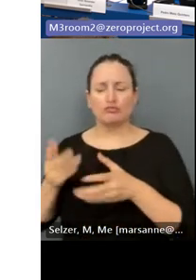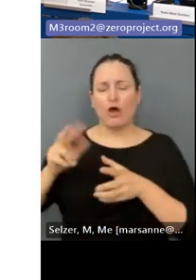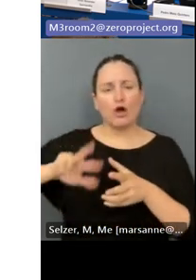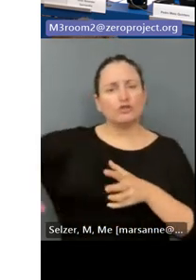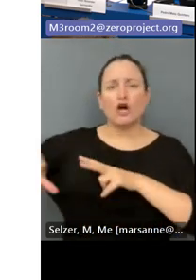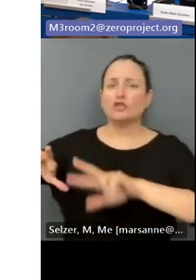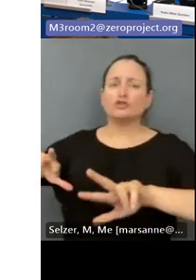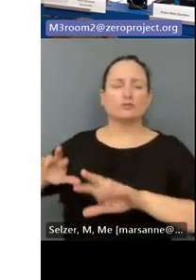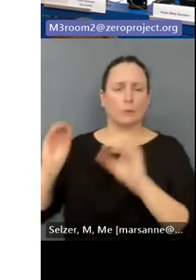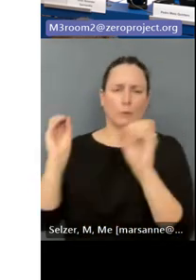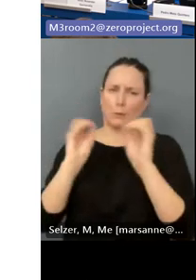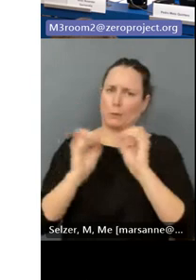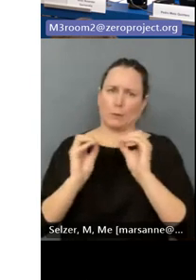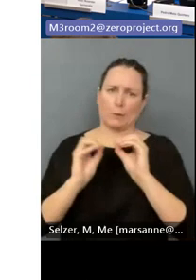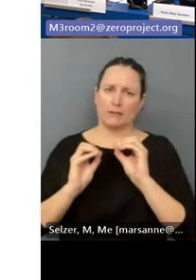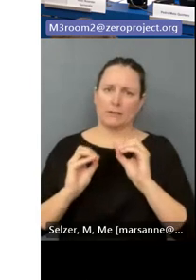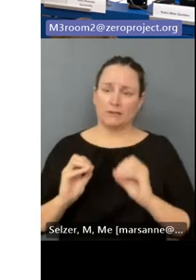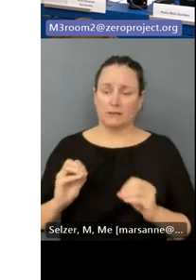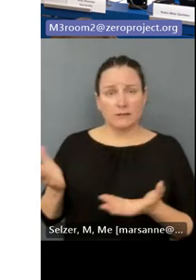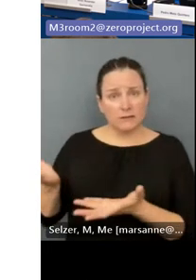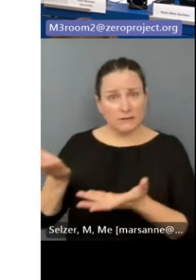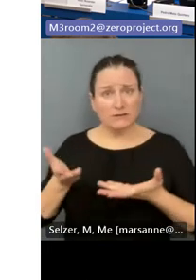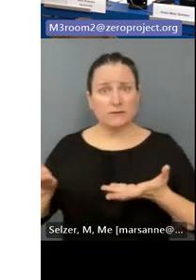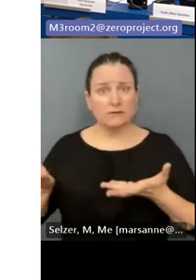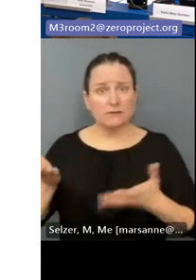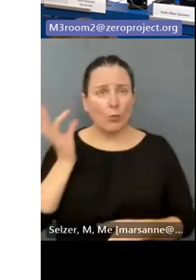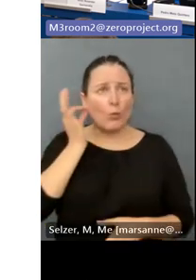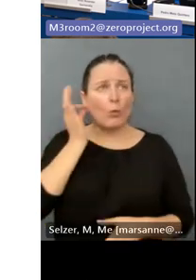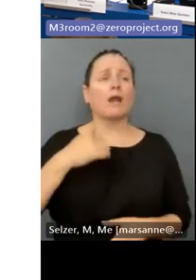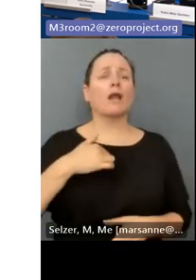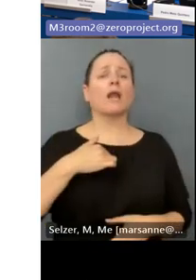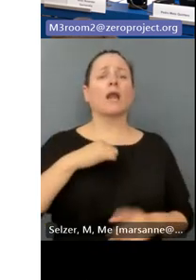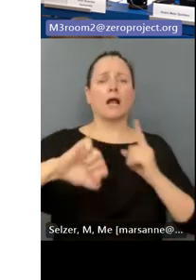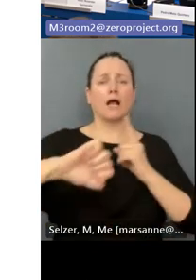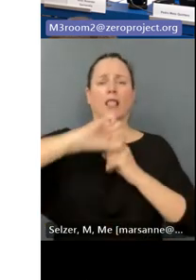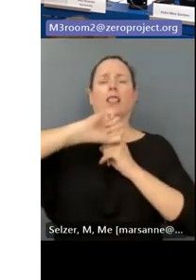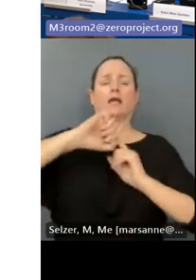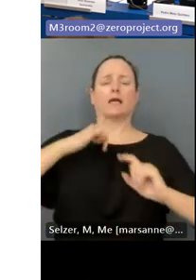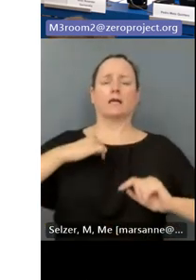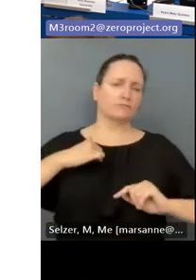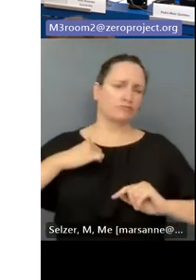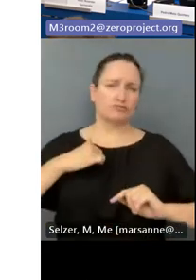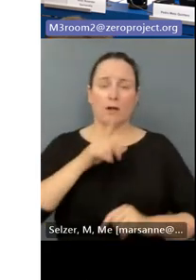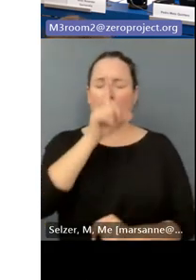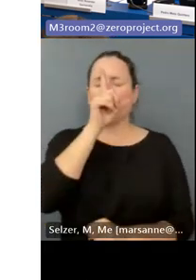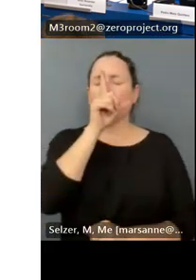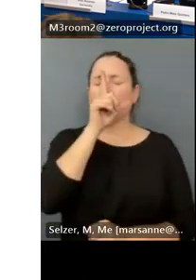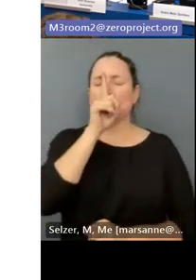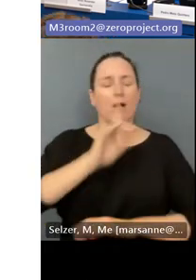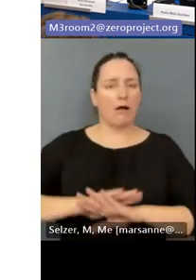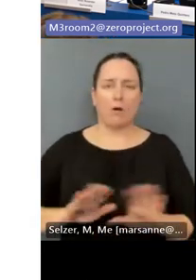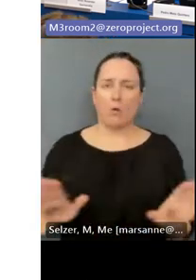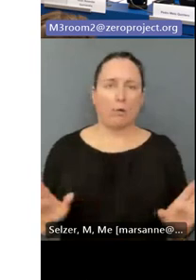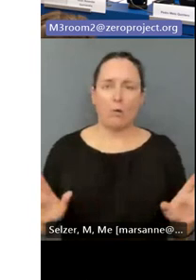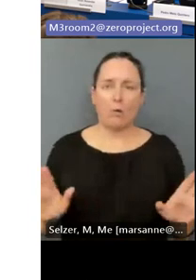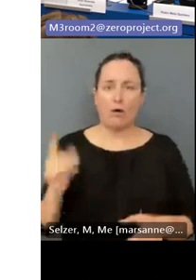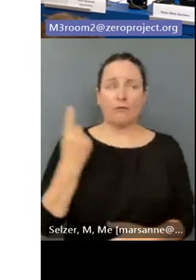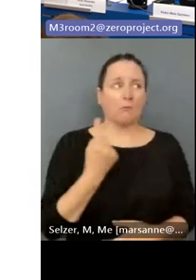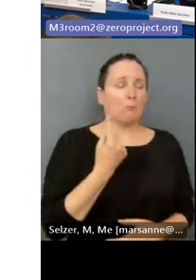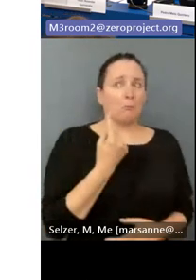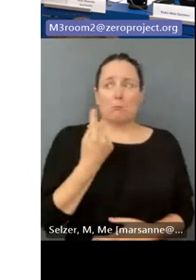woman should have to experience gender-based violence, facing it in a silence, alone, and without